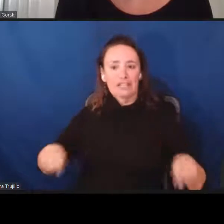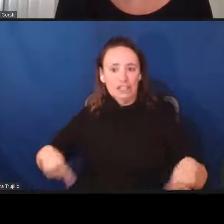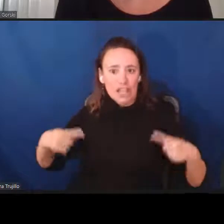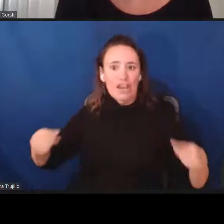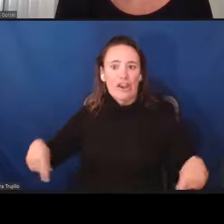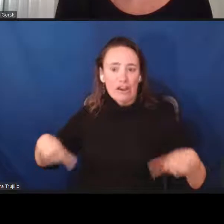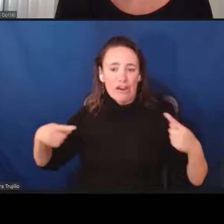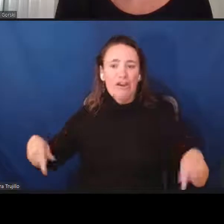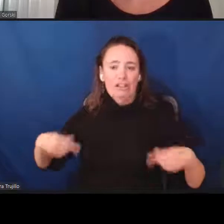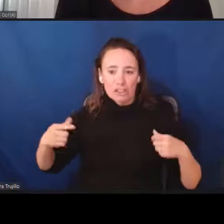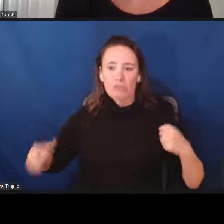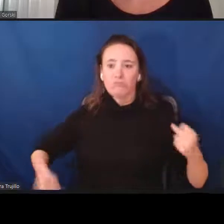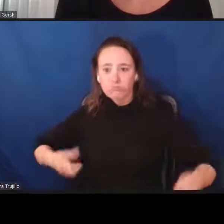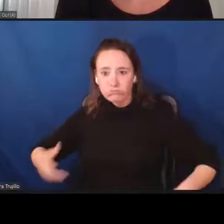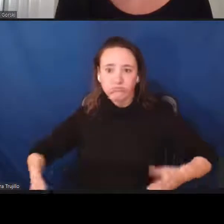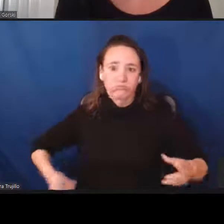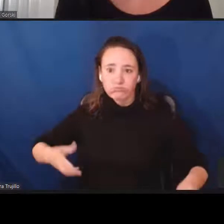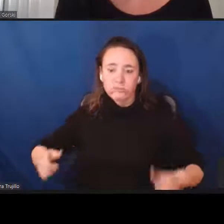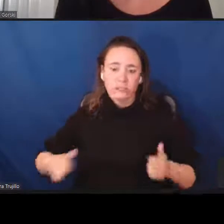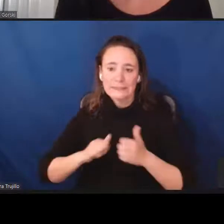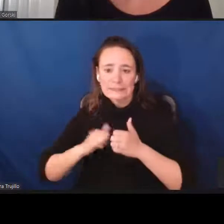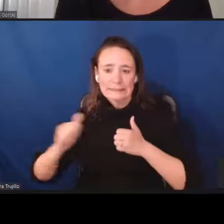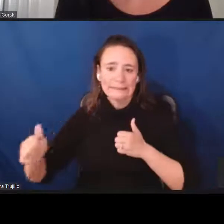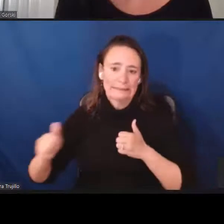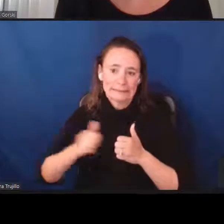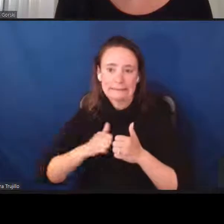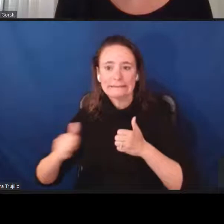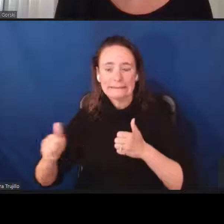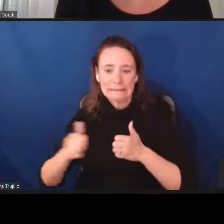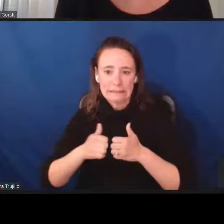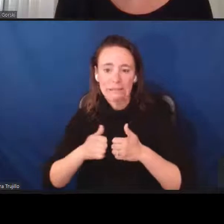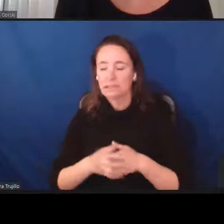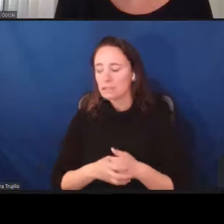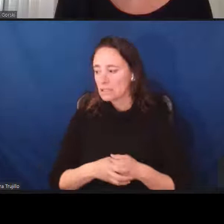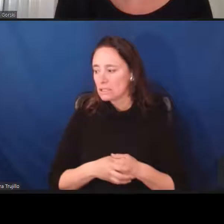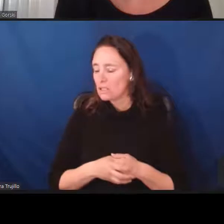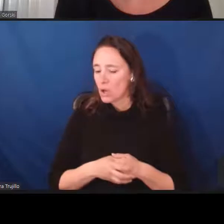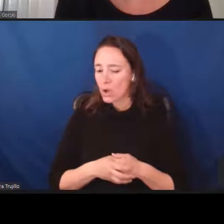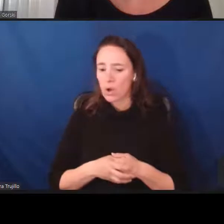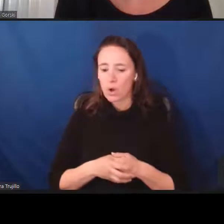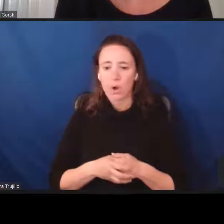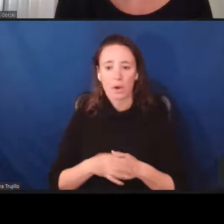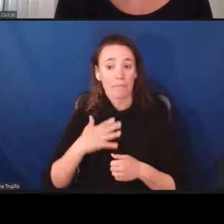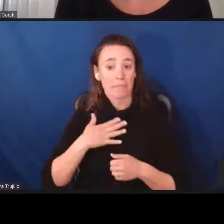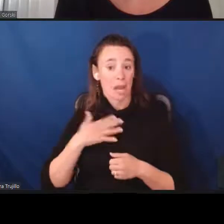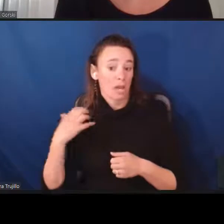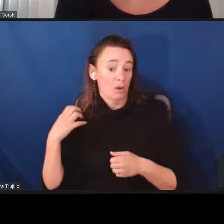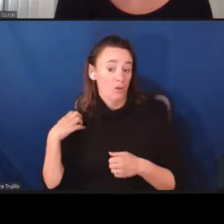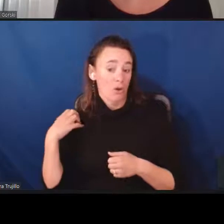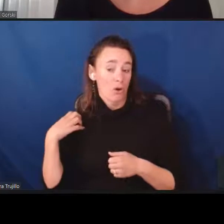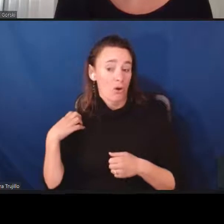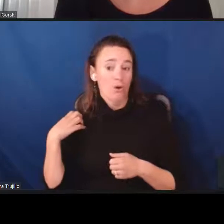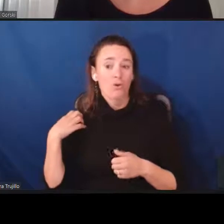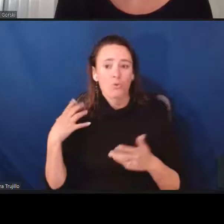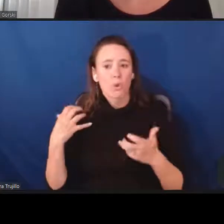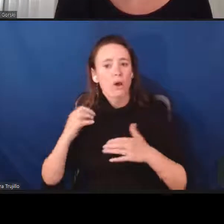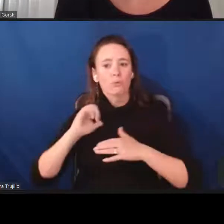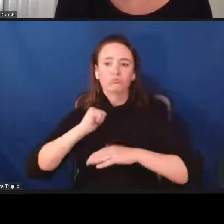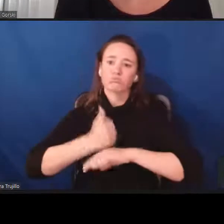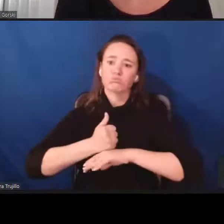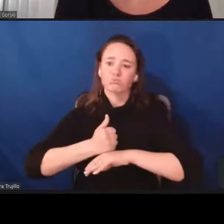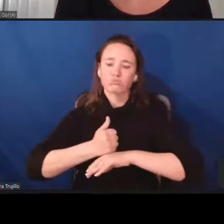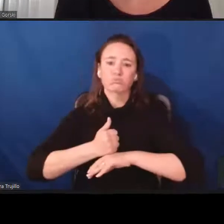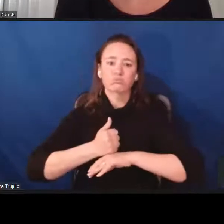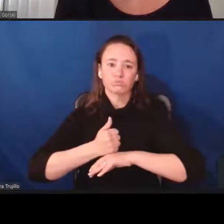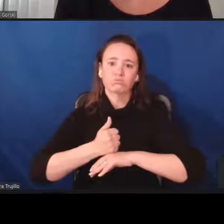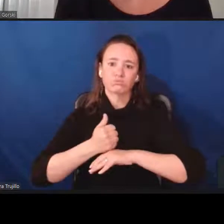some distance in and stuff. So she really wanted to set that, tone for me. It was so